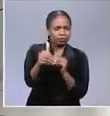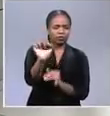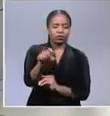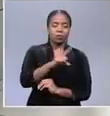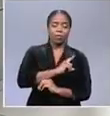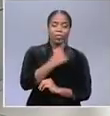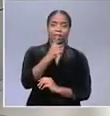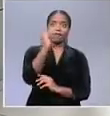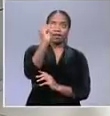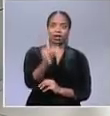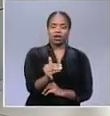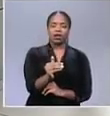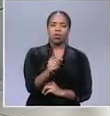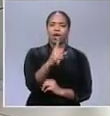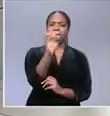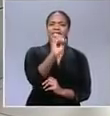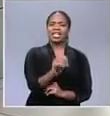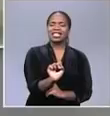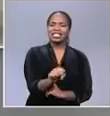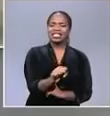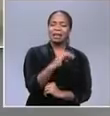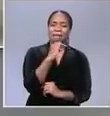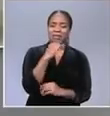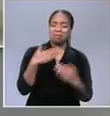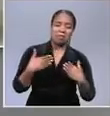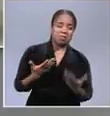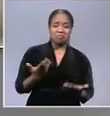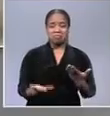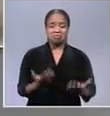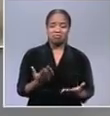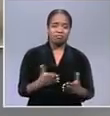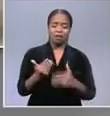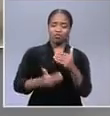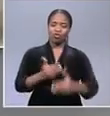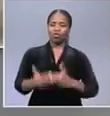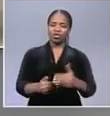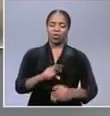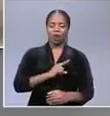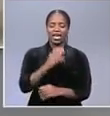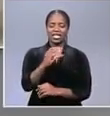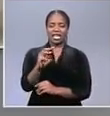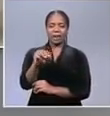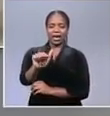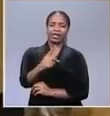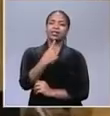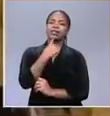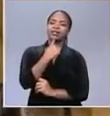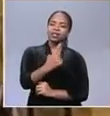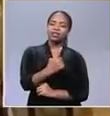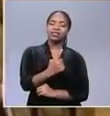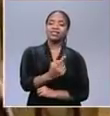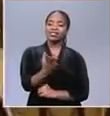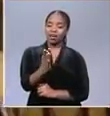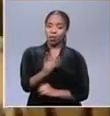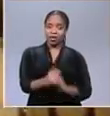down about 1.1%. Shareholders not too keen on the arbitration process, because the CCMA has come out to say that actually what